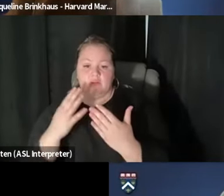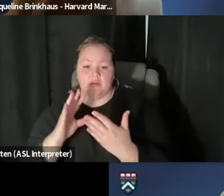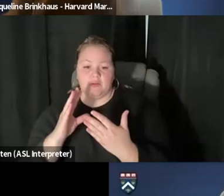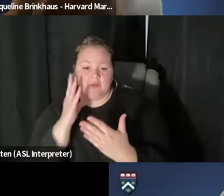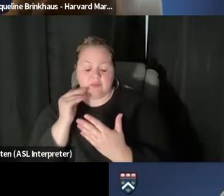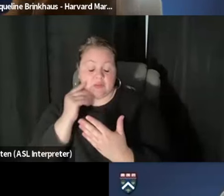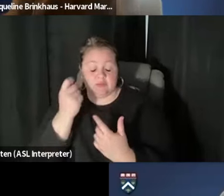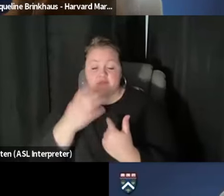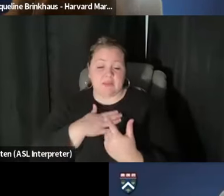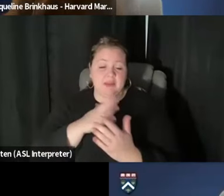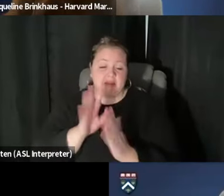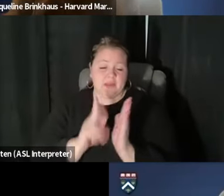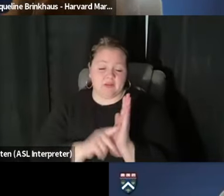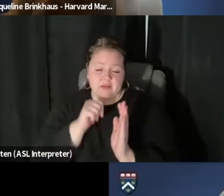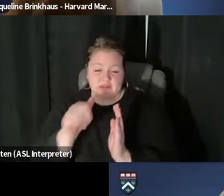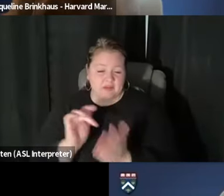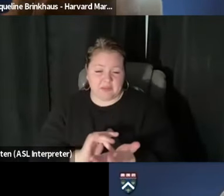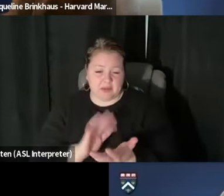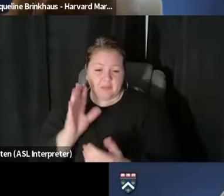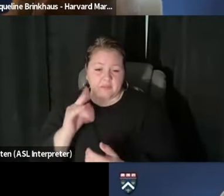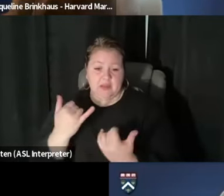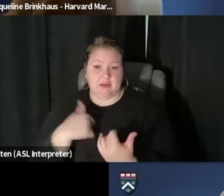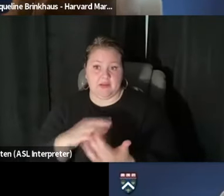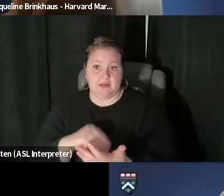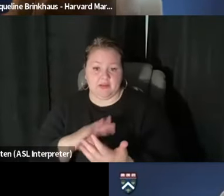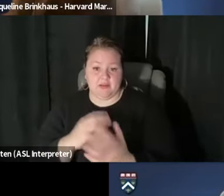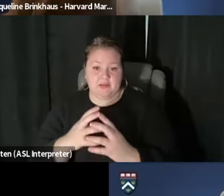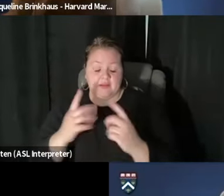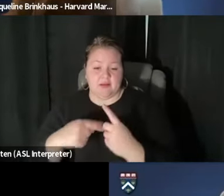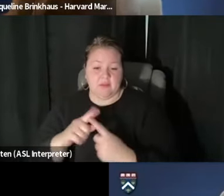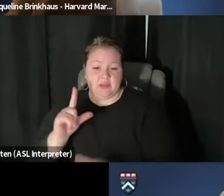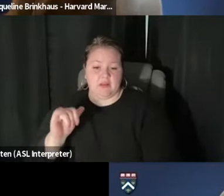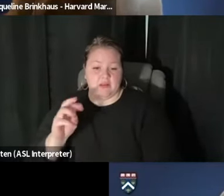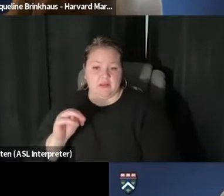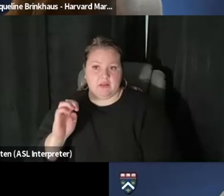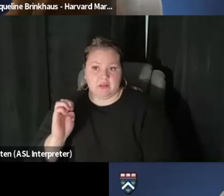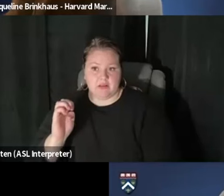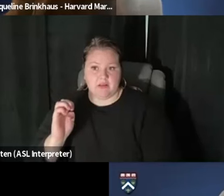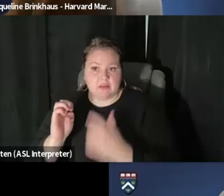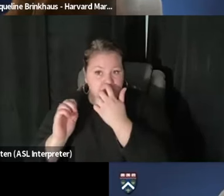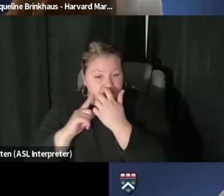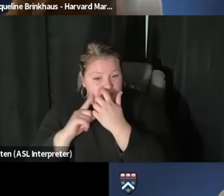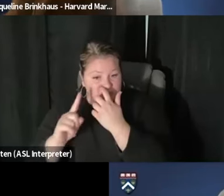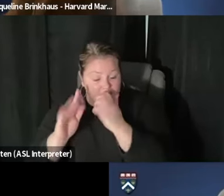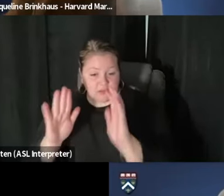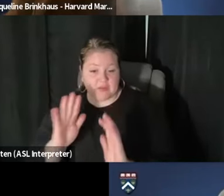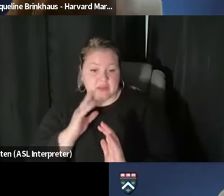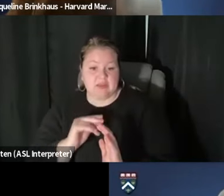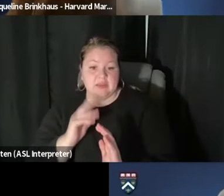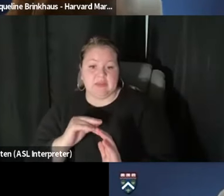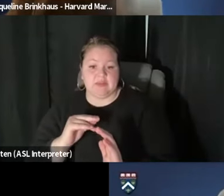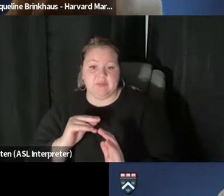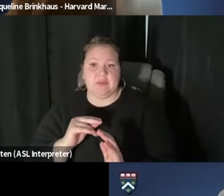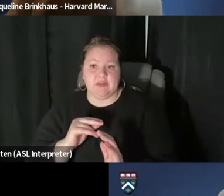medical background, but now I got to know about this whole Lyme, how it works and all. So it's great experience that I'm totally from the engineering background.